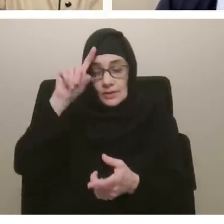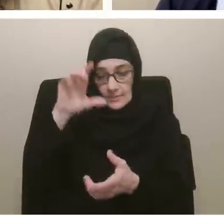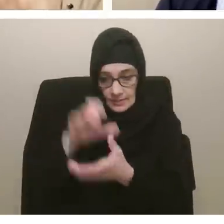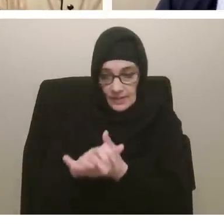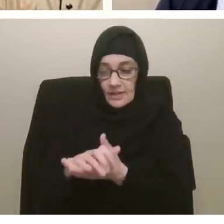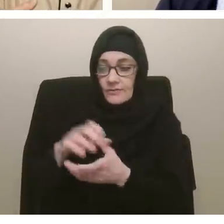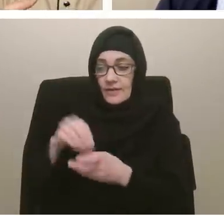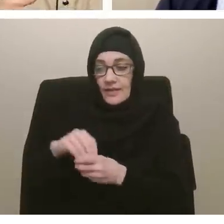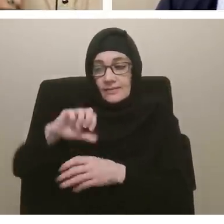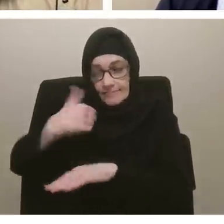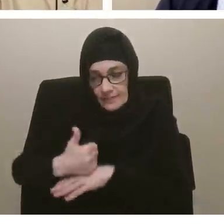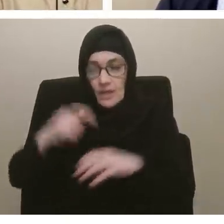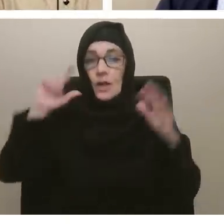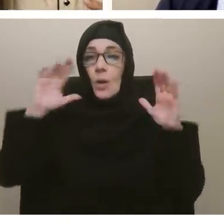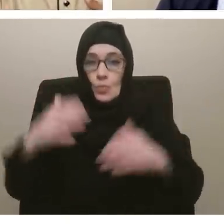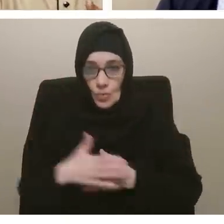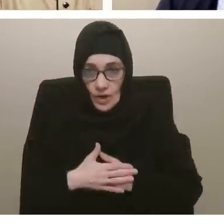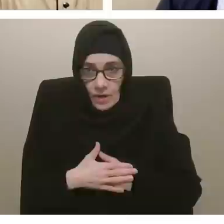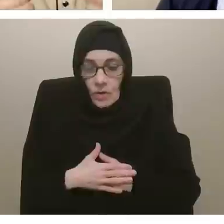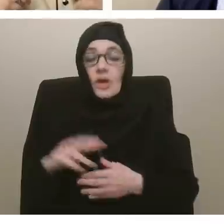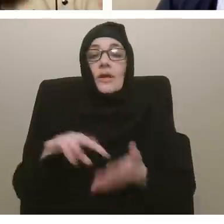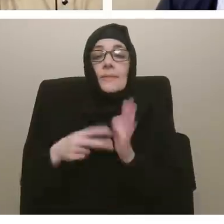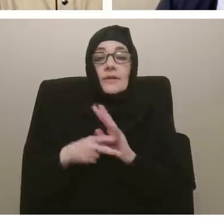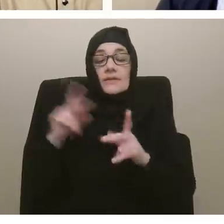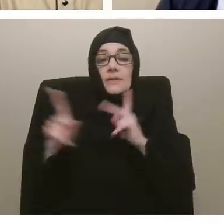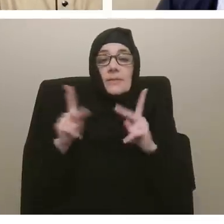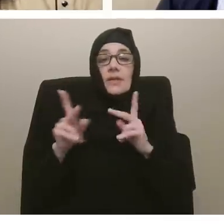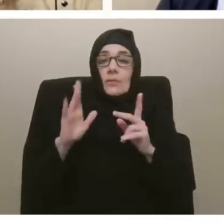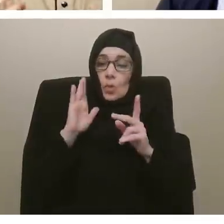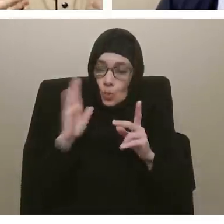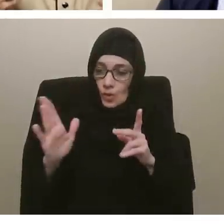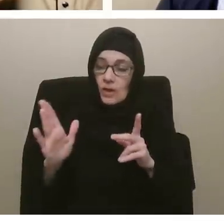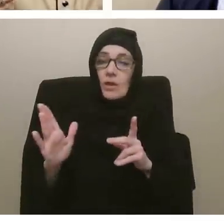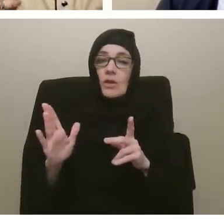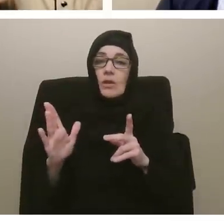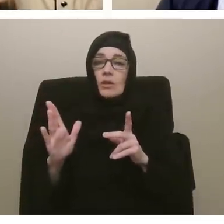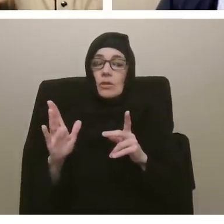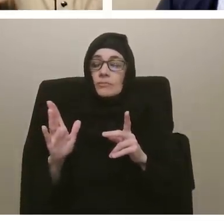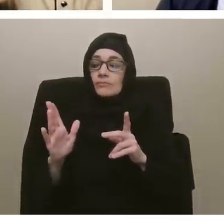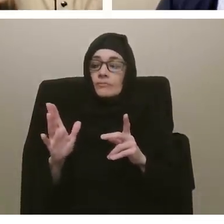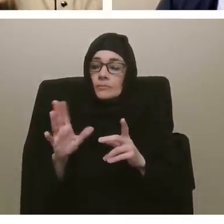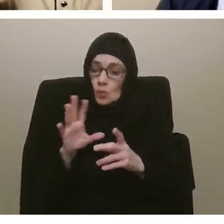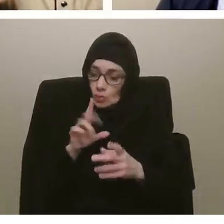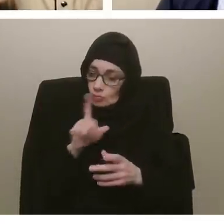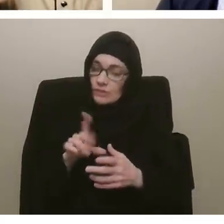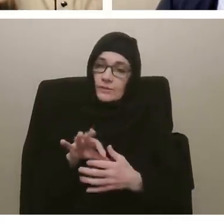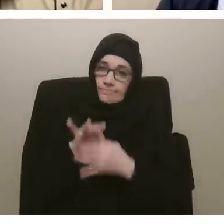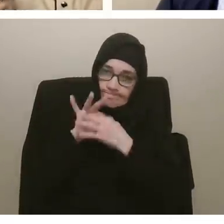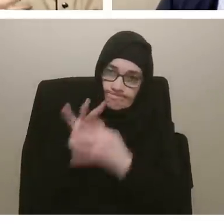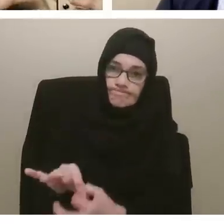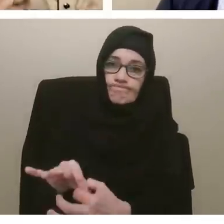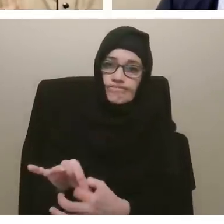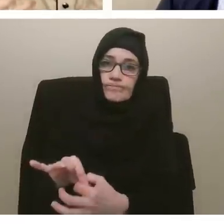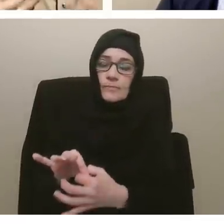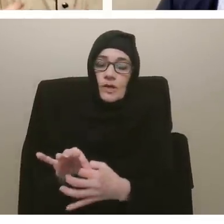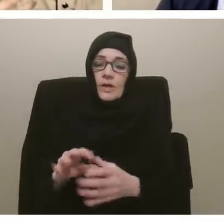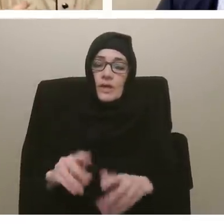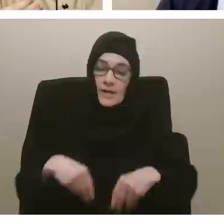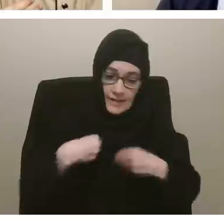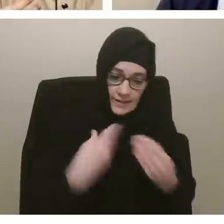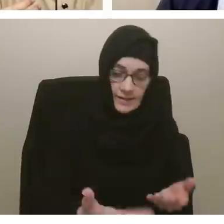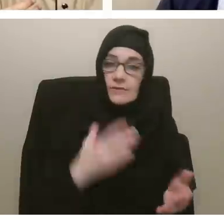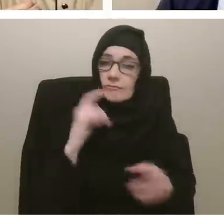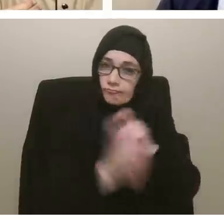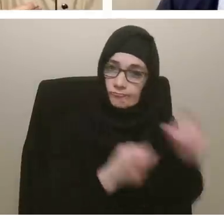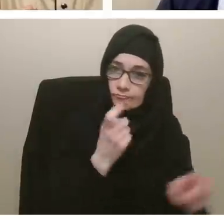And they spend on this message. They invest. They give of their wealth, of themselves, of their families, of everything for the sake